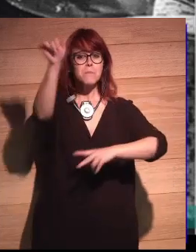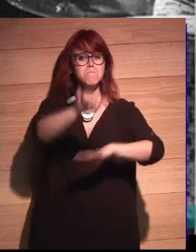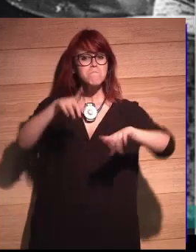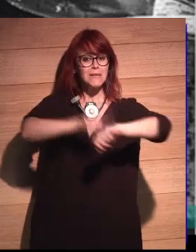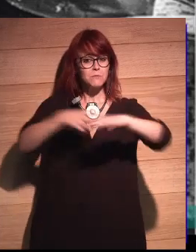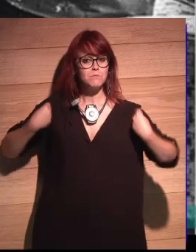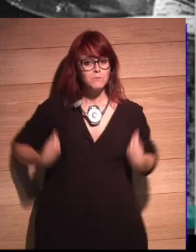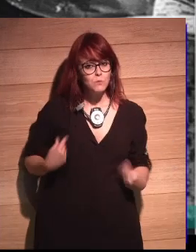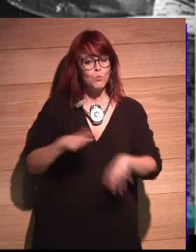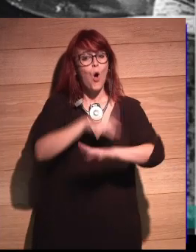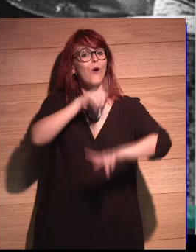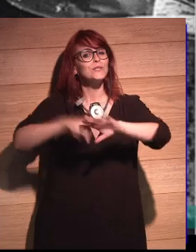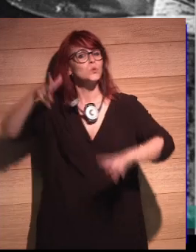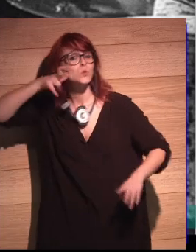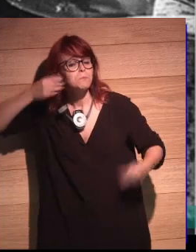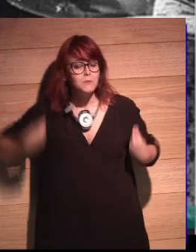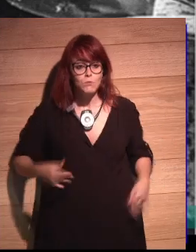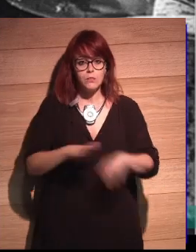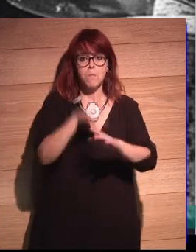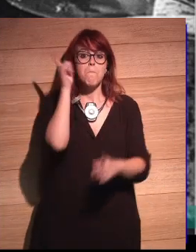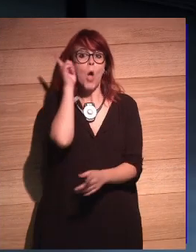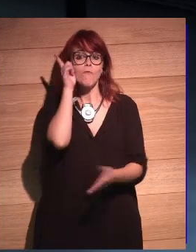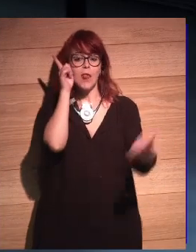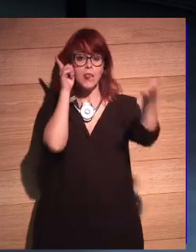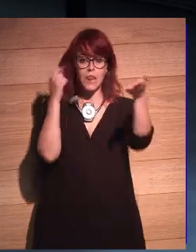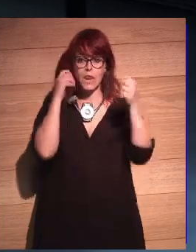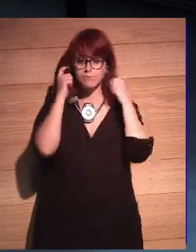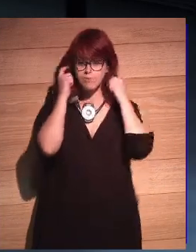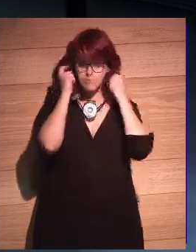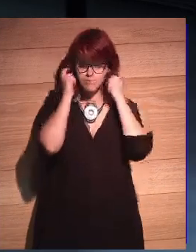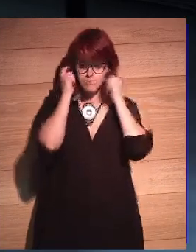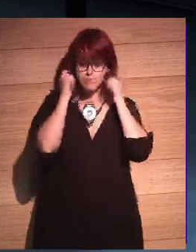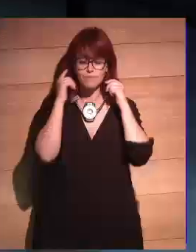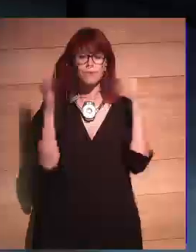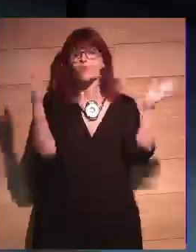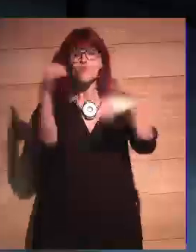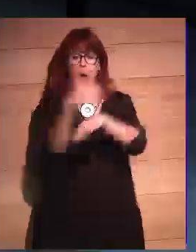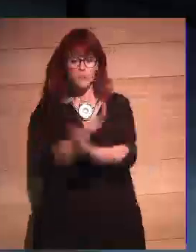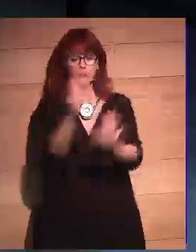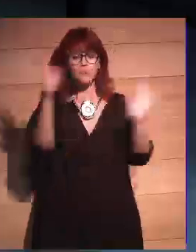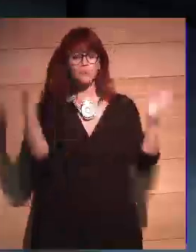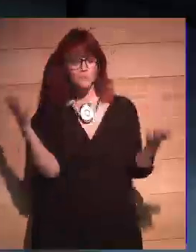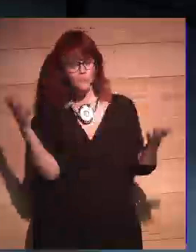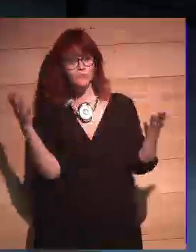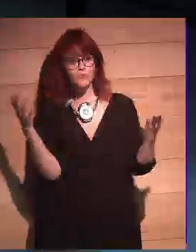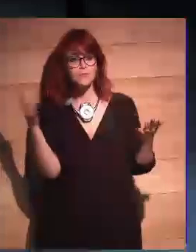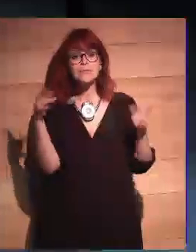thing. No one's got a mobile phone in their hands, but there's kind of this thing that people harper back